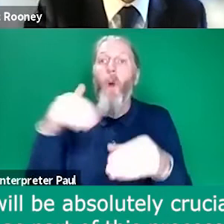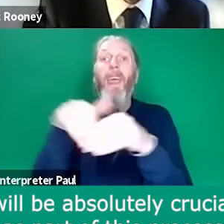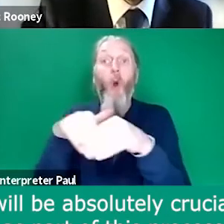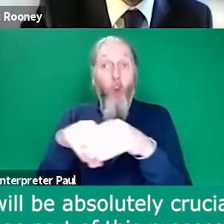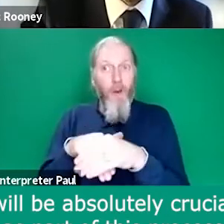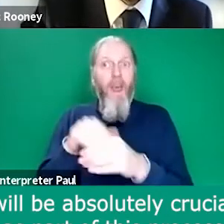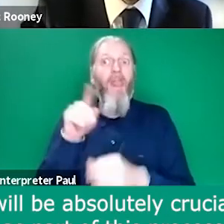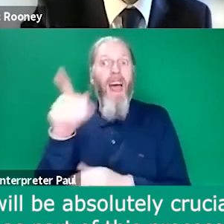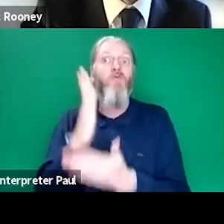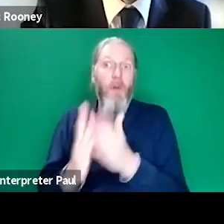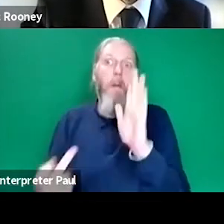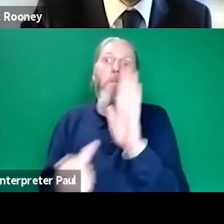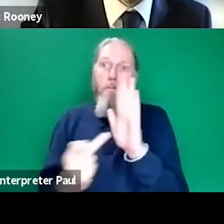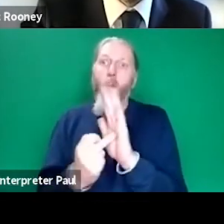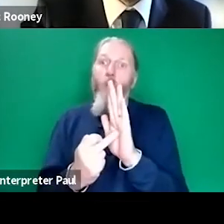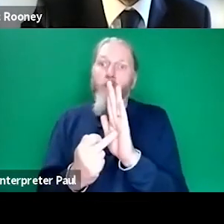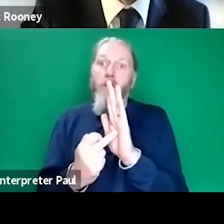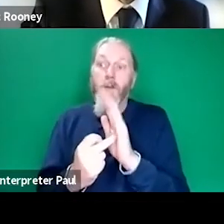as part of this process.